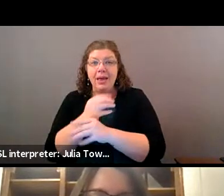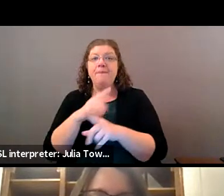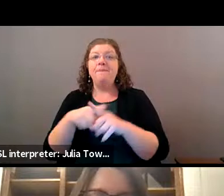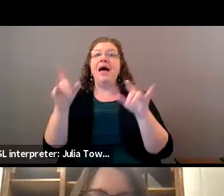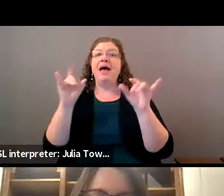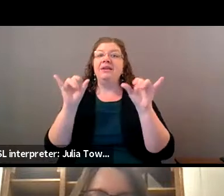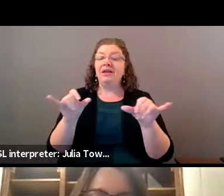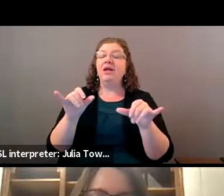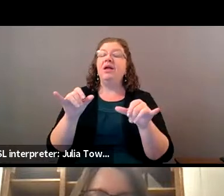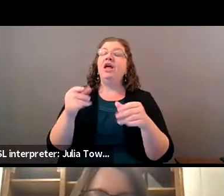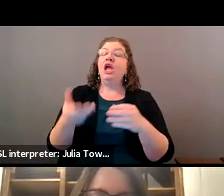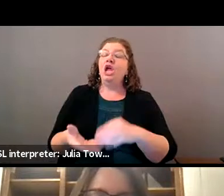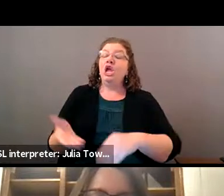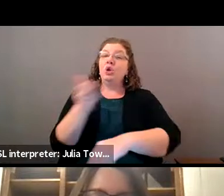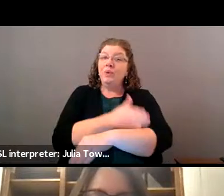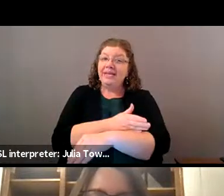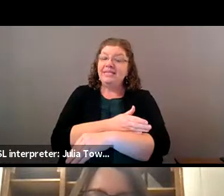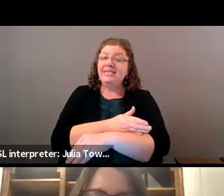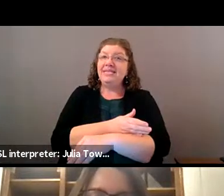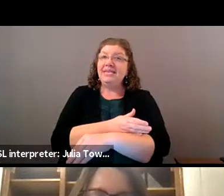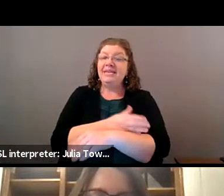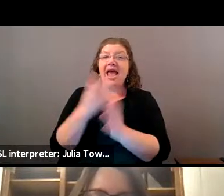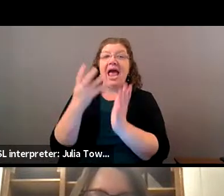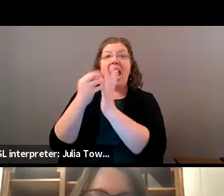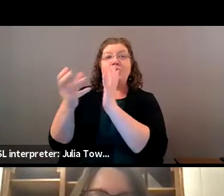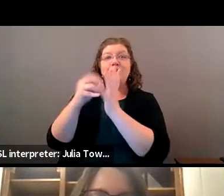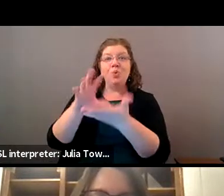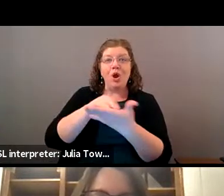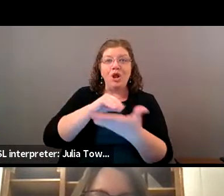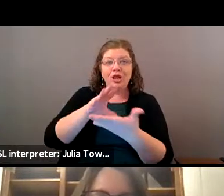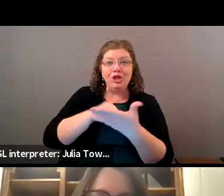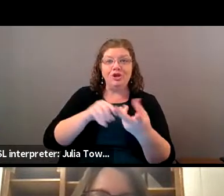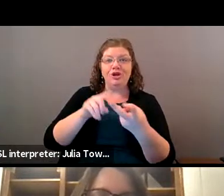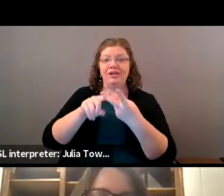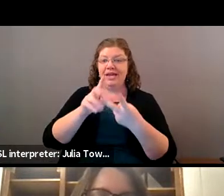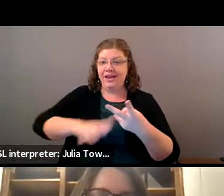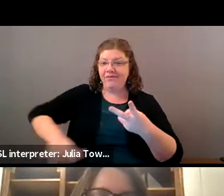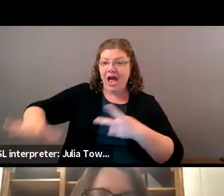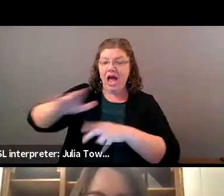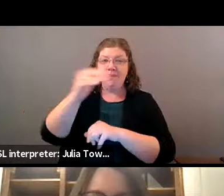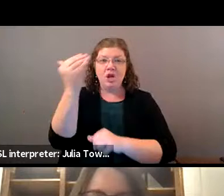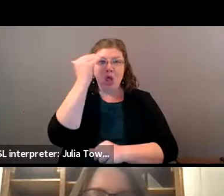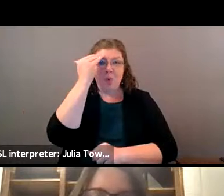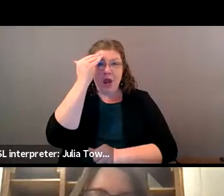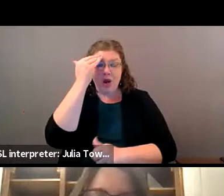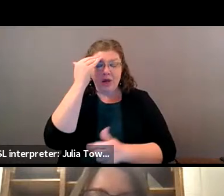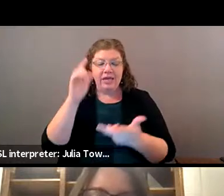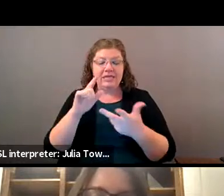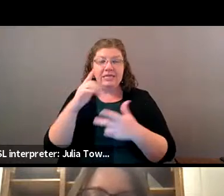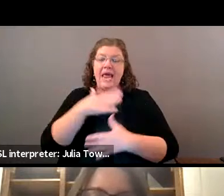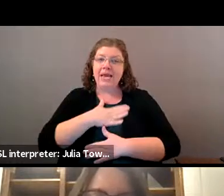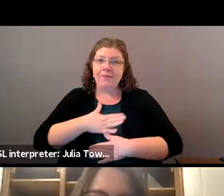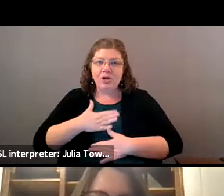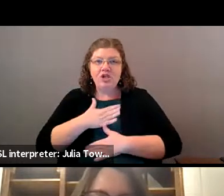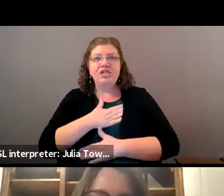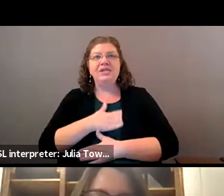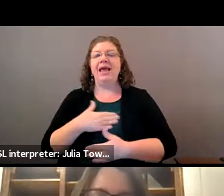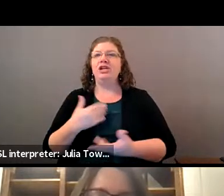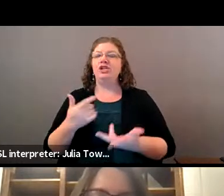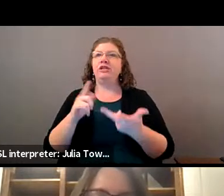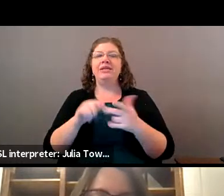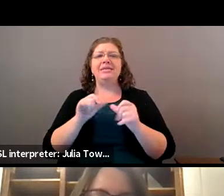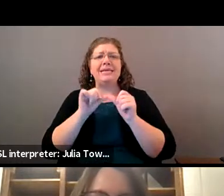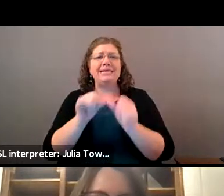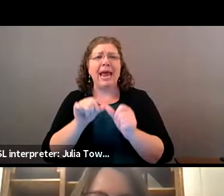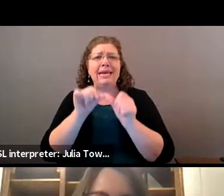also increasing outdoor learning, environmental awareness and appreciation, sustainability, all